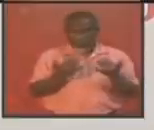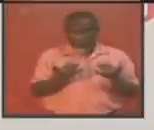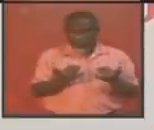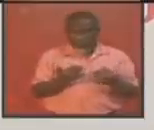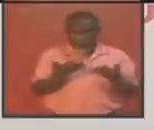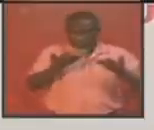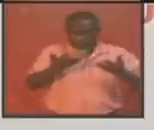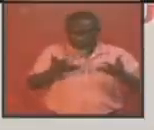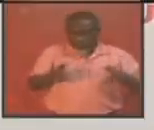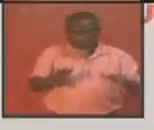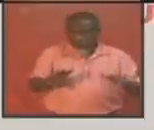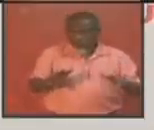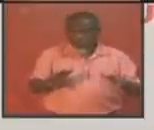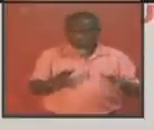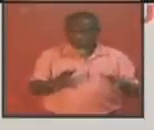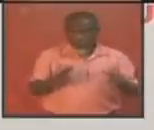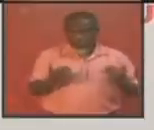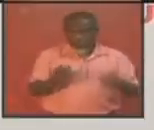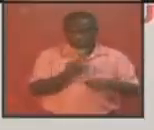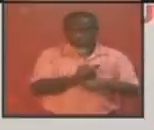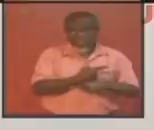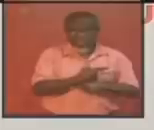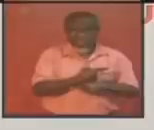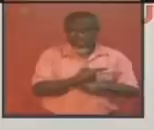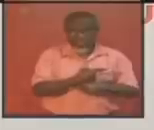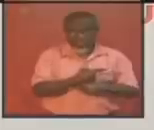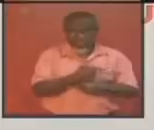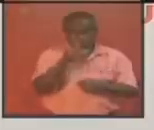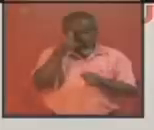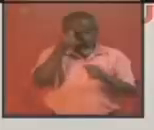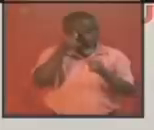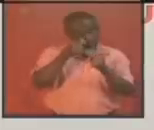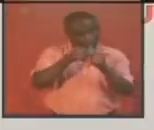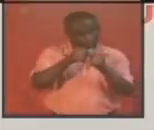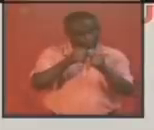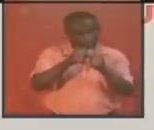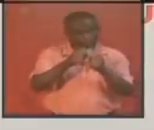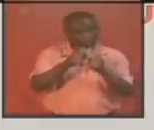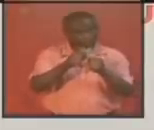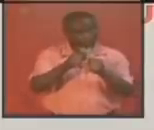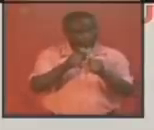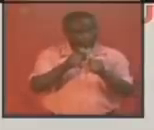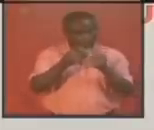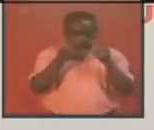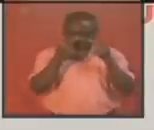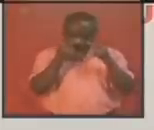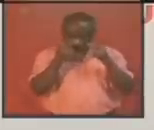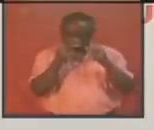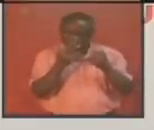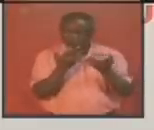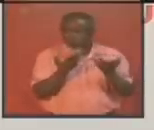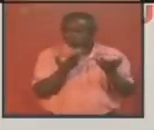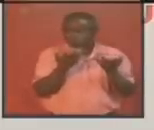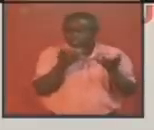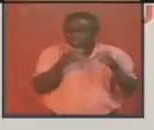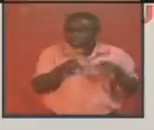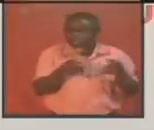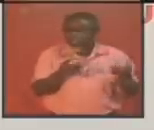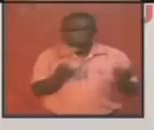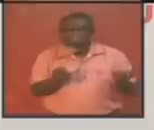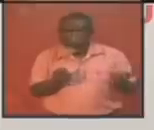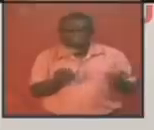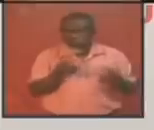a reminder that today we highlighted the proactive steps that were already taken to secure